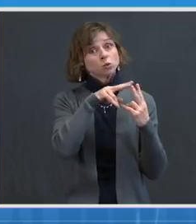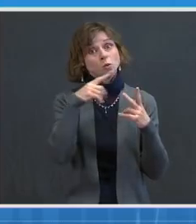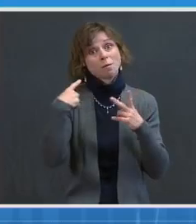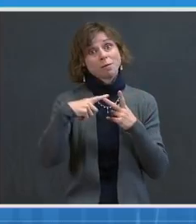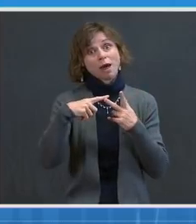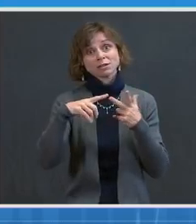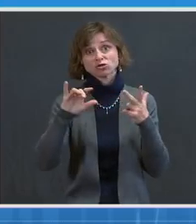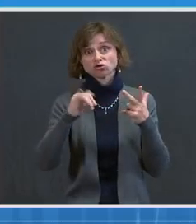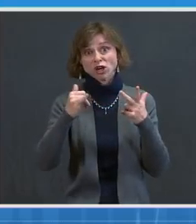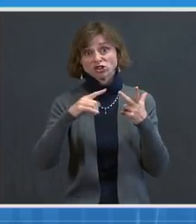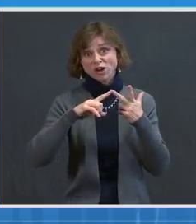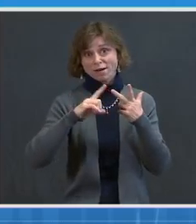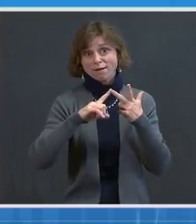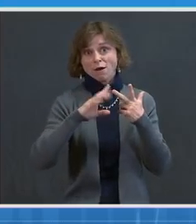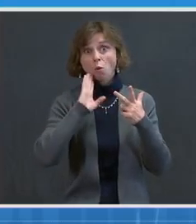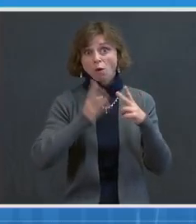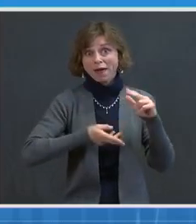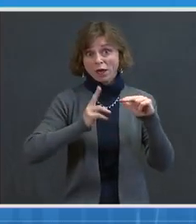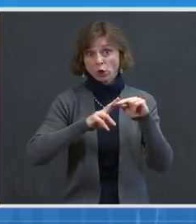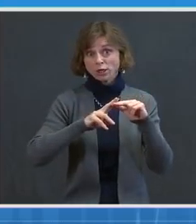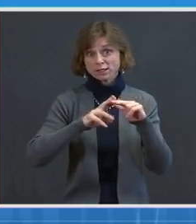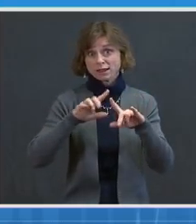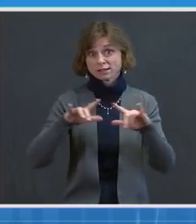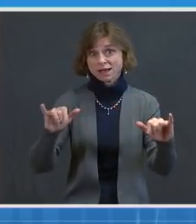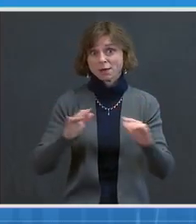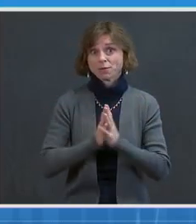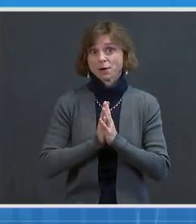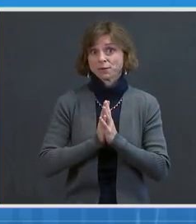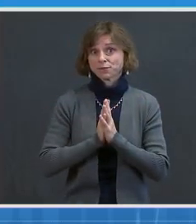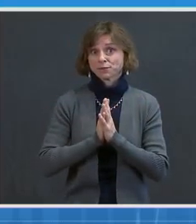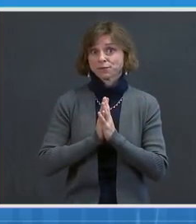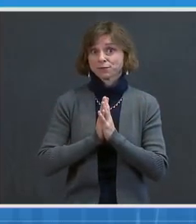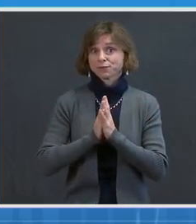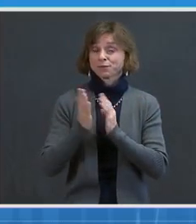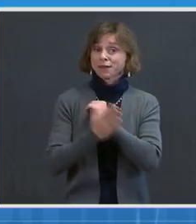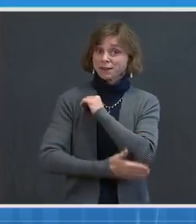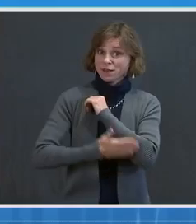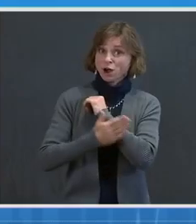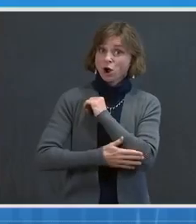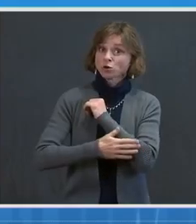further. The country must quickly work through this additional supply.